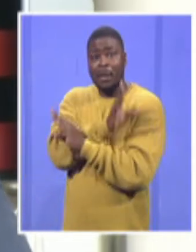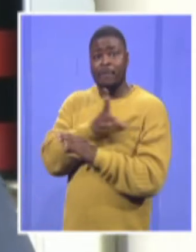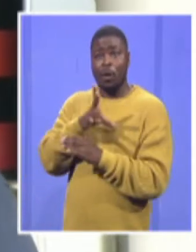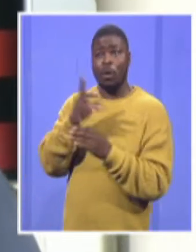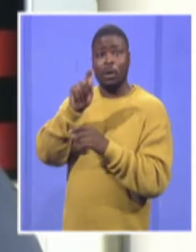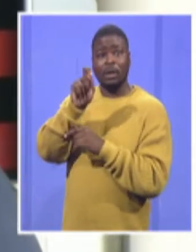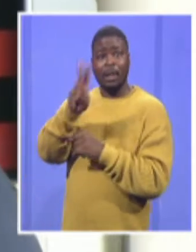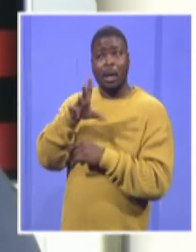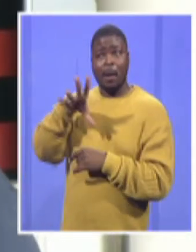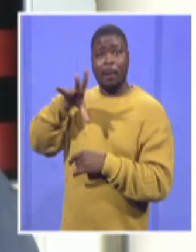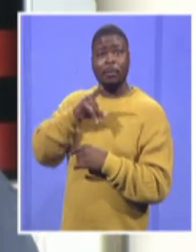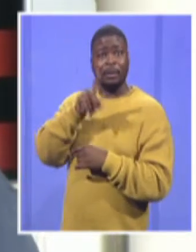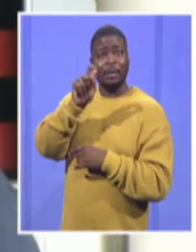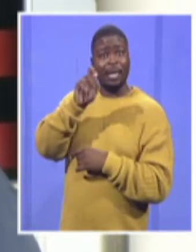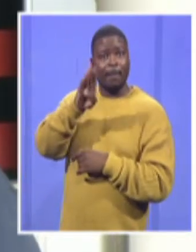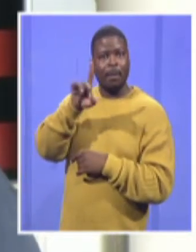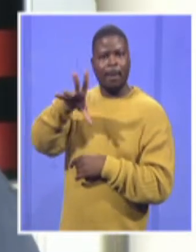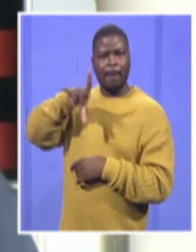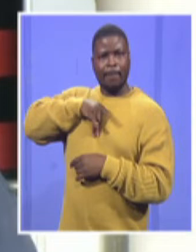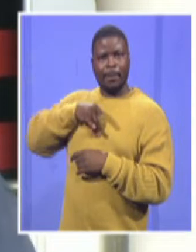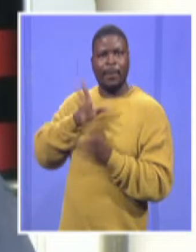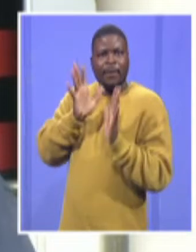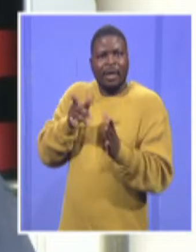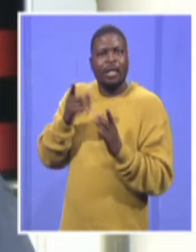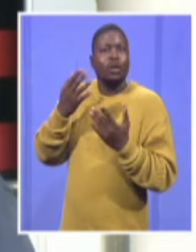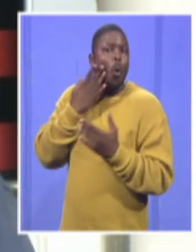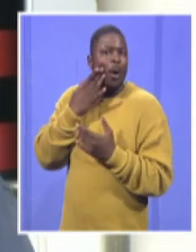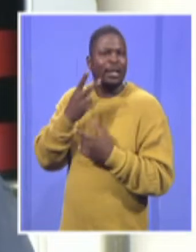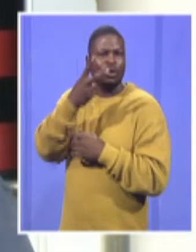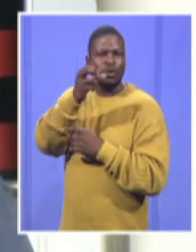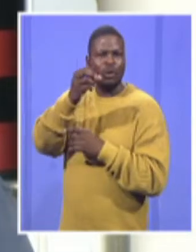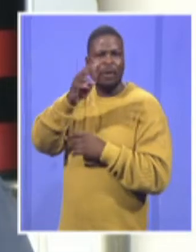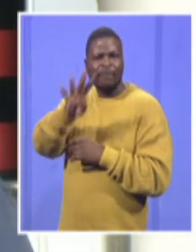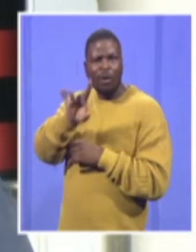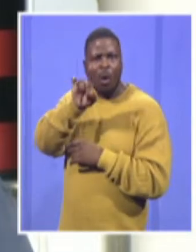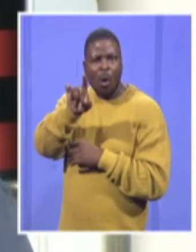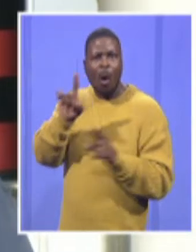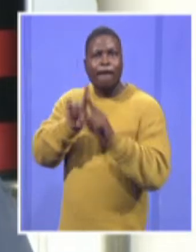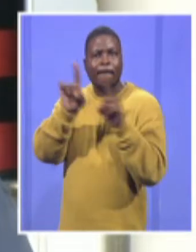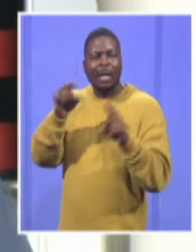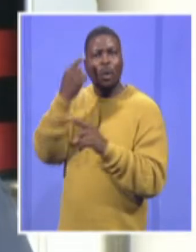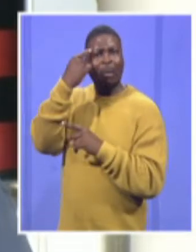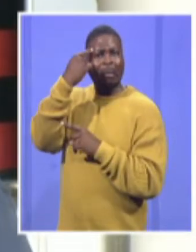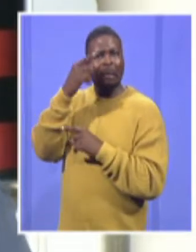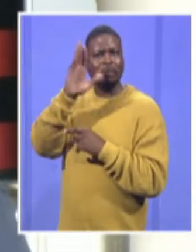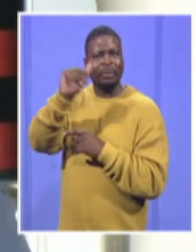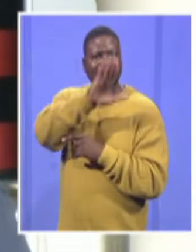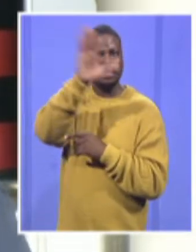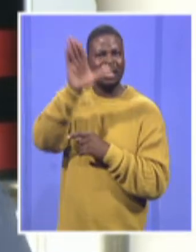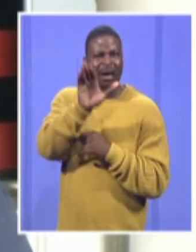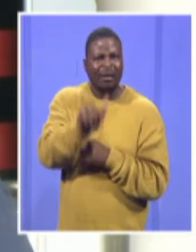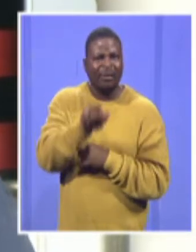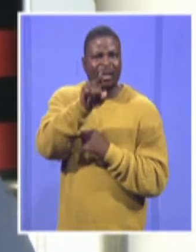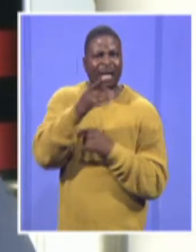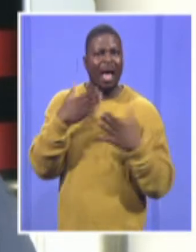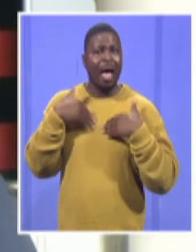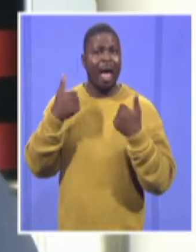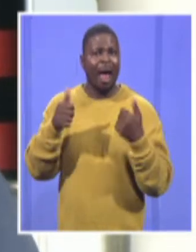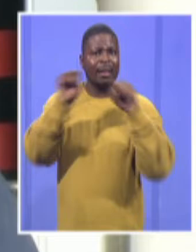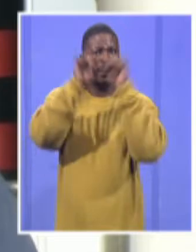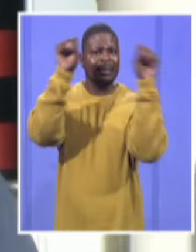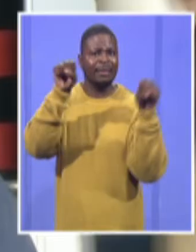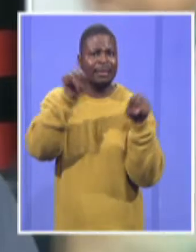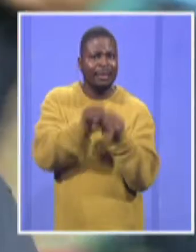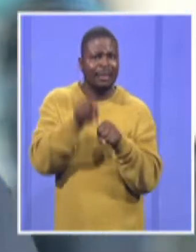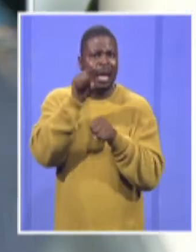You were diagnosed in 2004. Just very briefly, has the healthcare system changed, either in a positive or